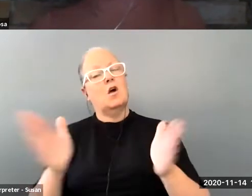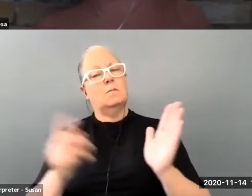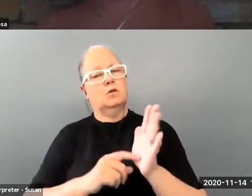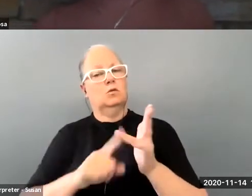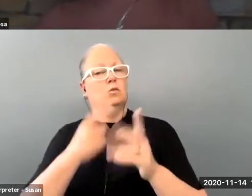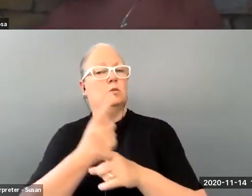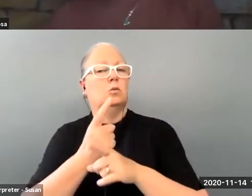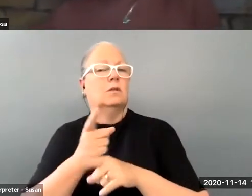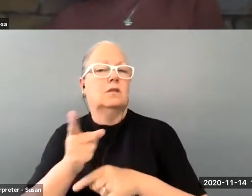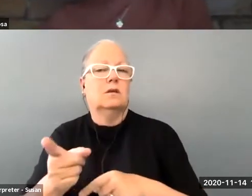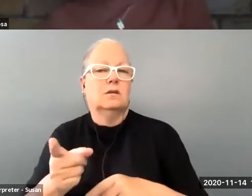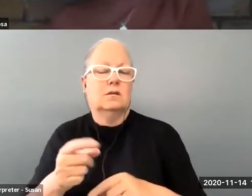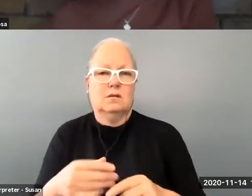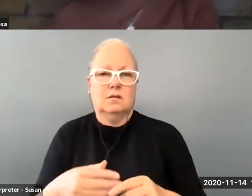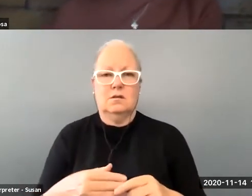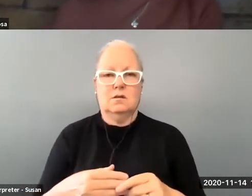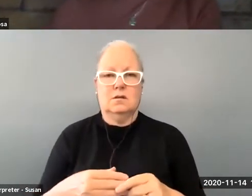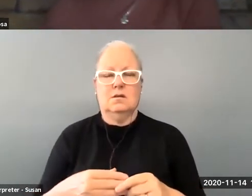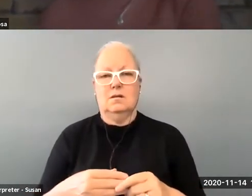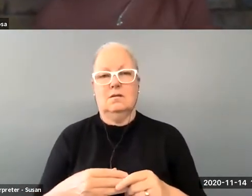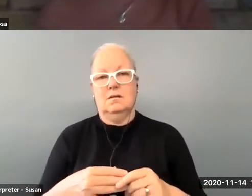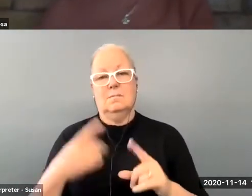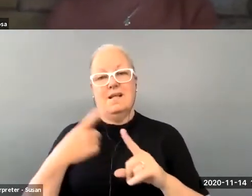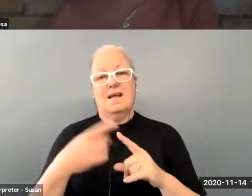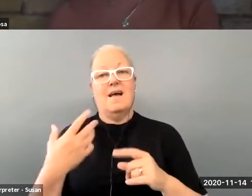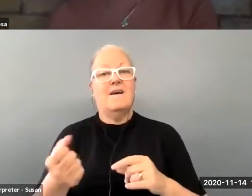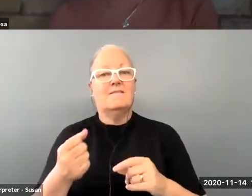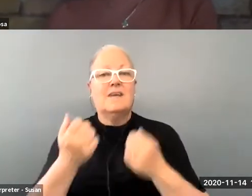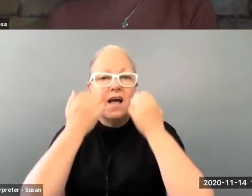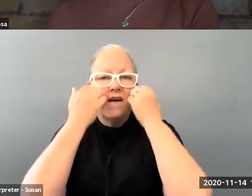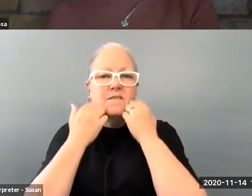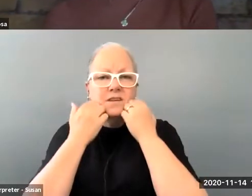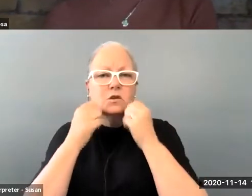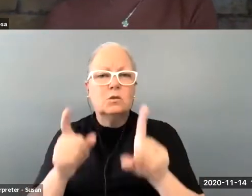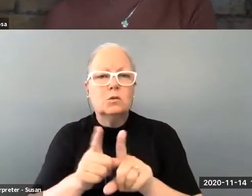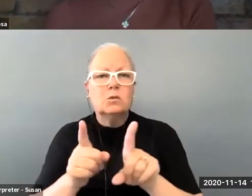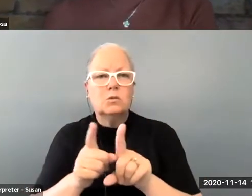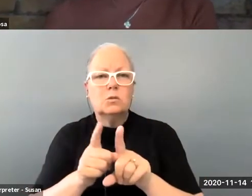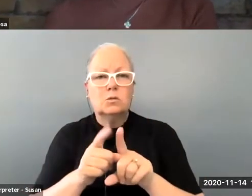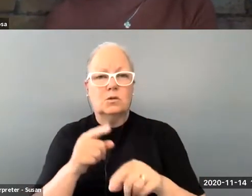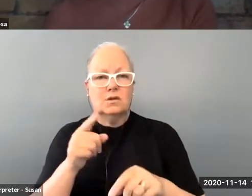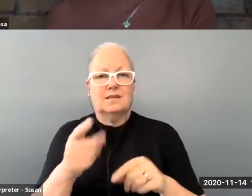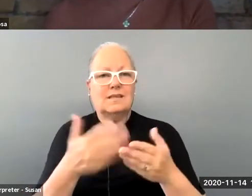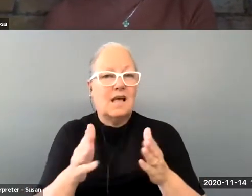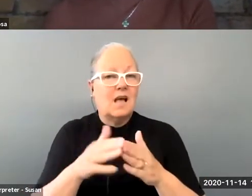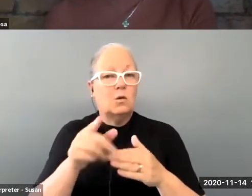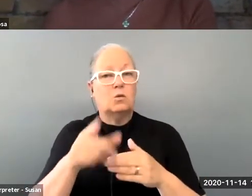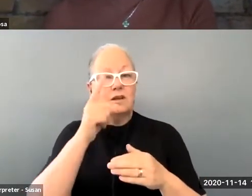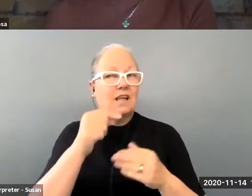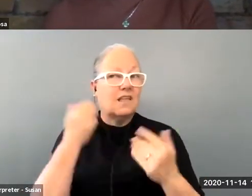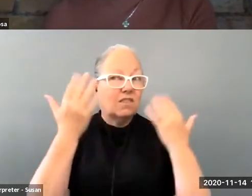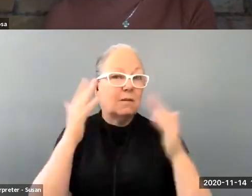it. Also, here's the evidence that I have that this is a way of thinking about it that is